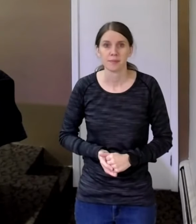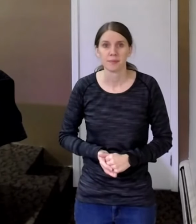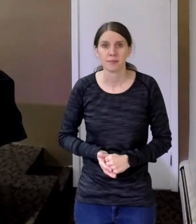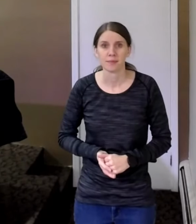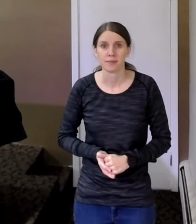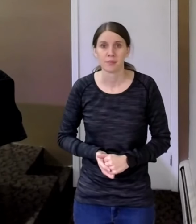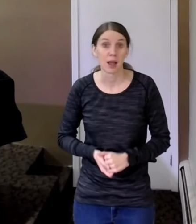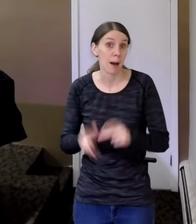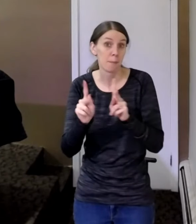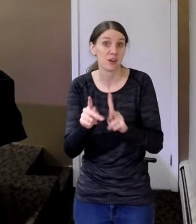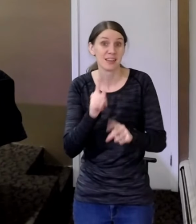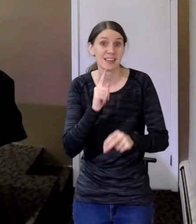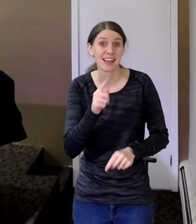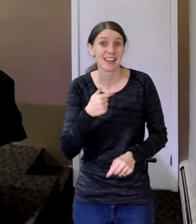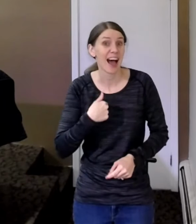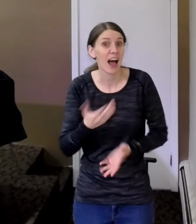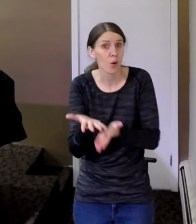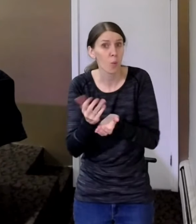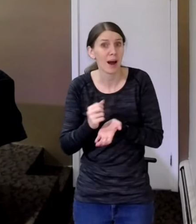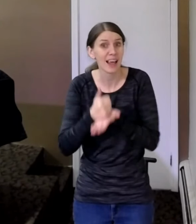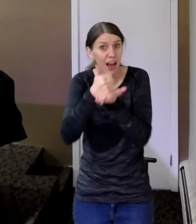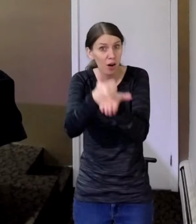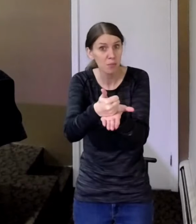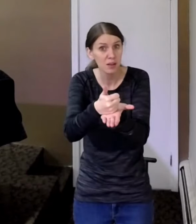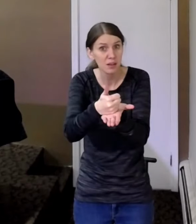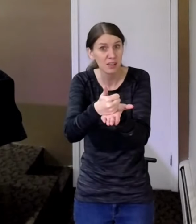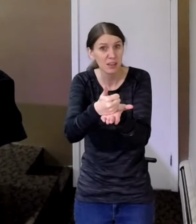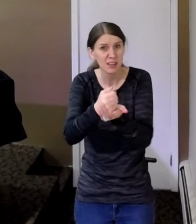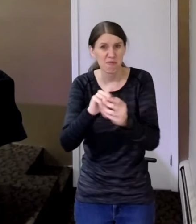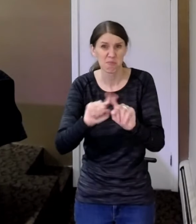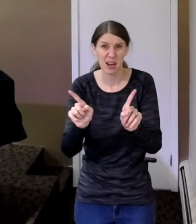Somebody says, "I want to help," but they just leave you.